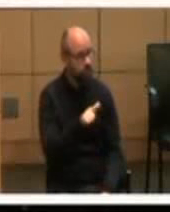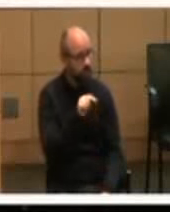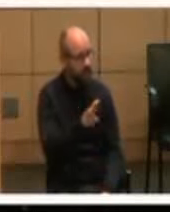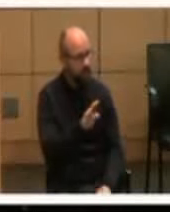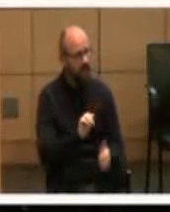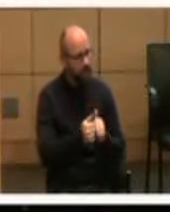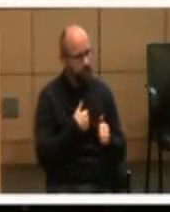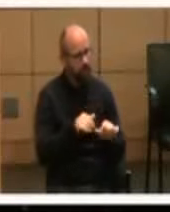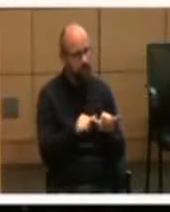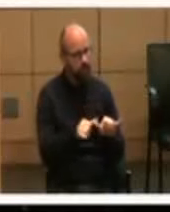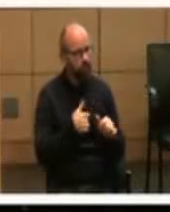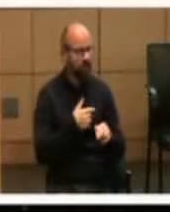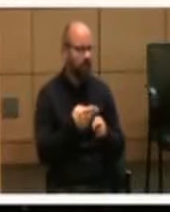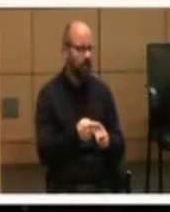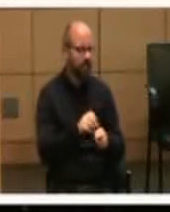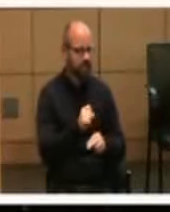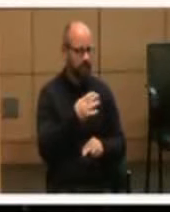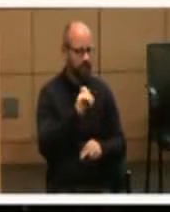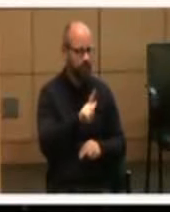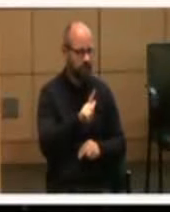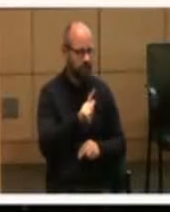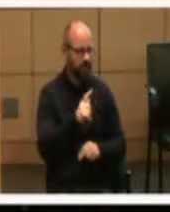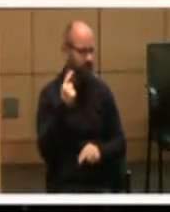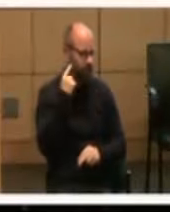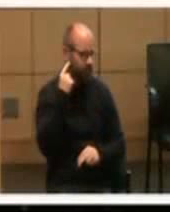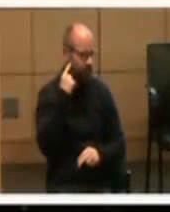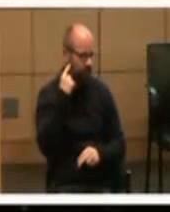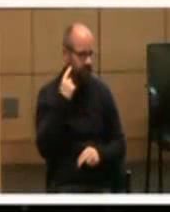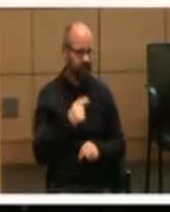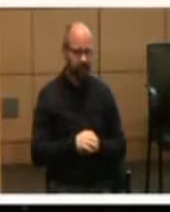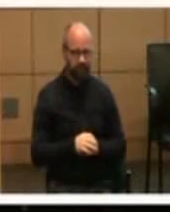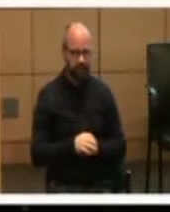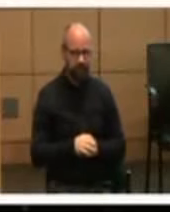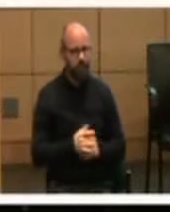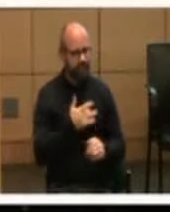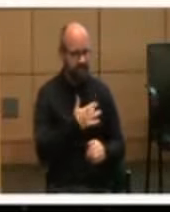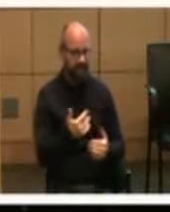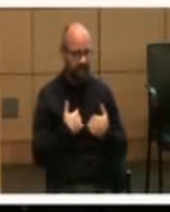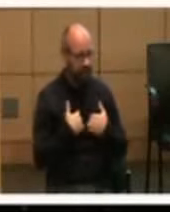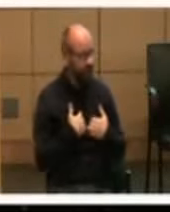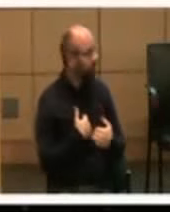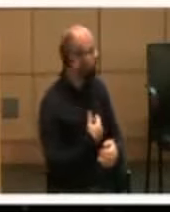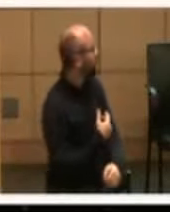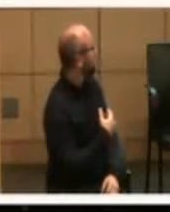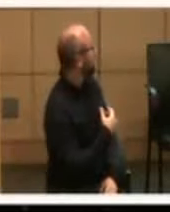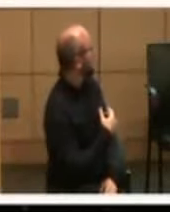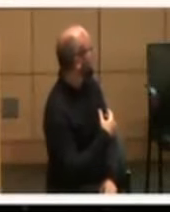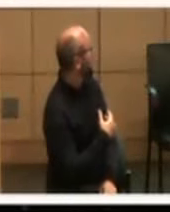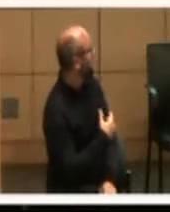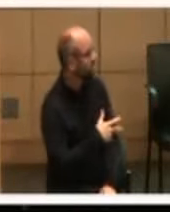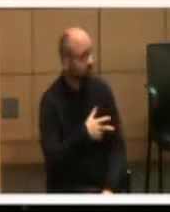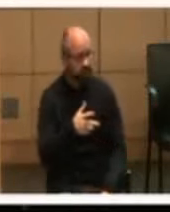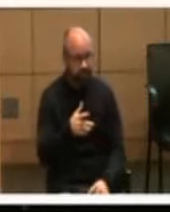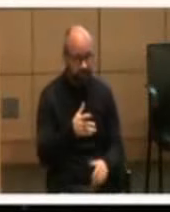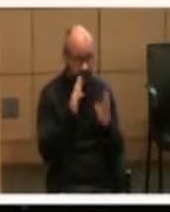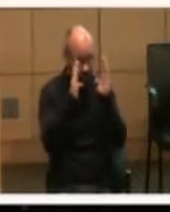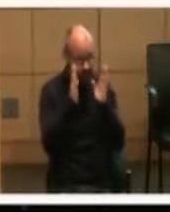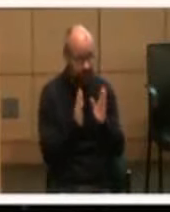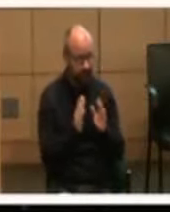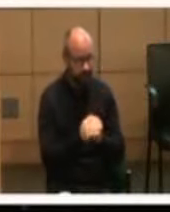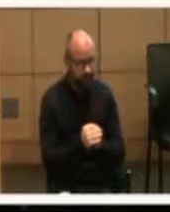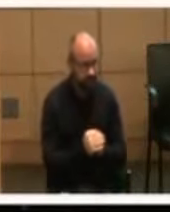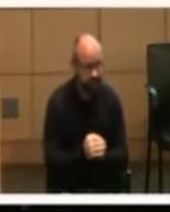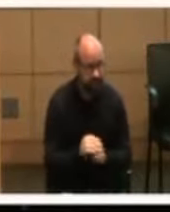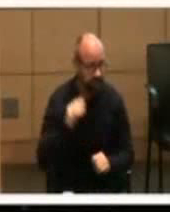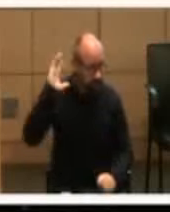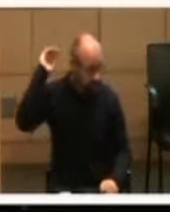hearing is what we call it. We typically have a listener sitting here facing an array of speakers here.